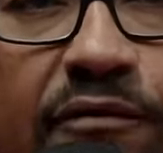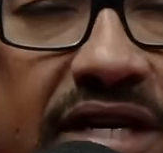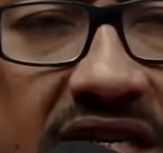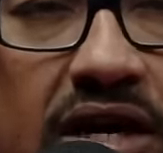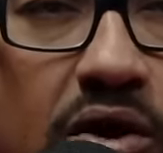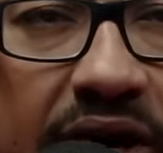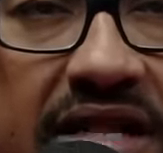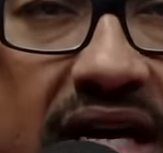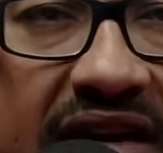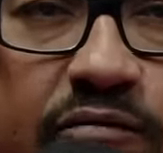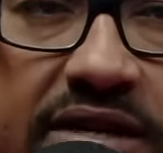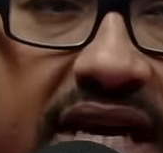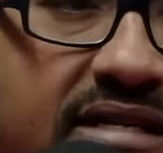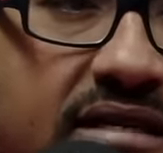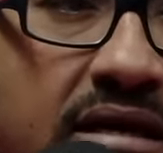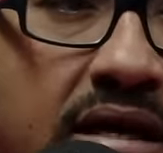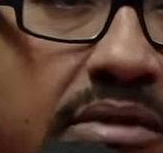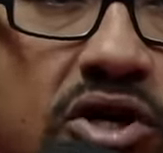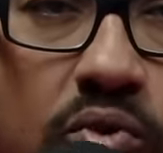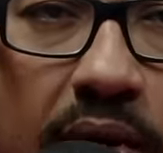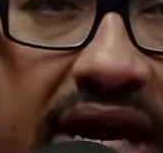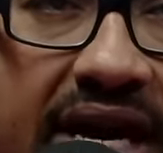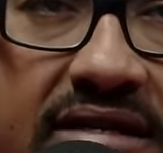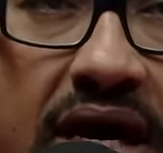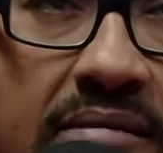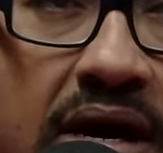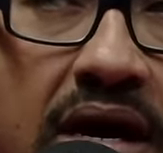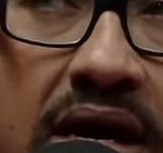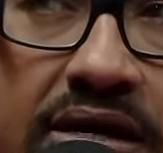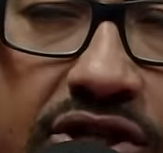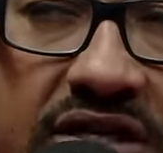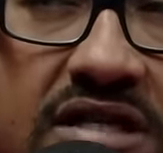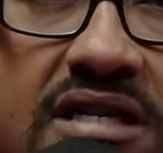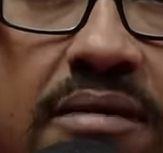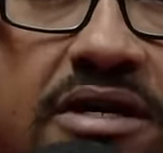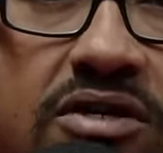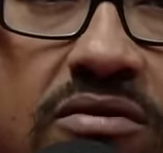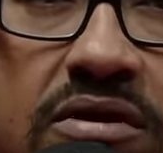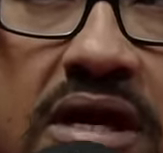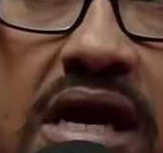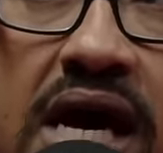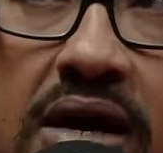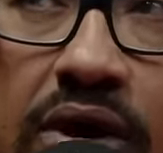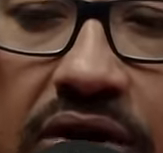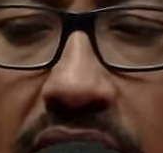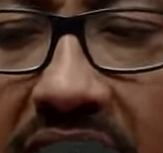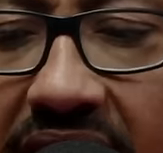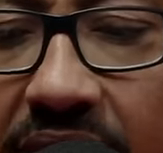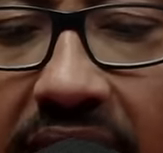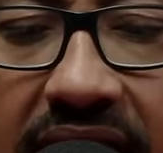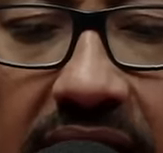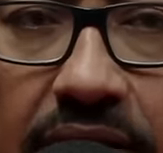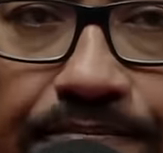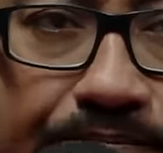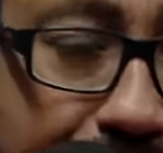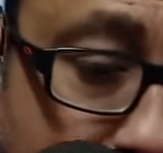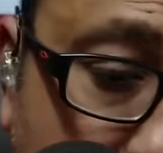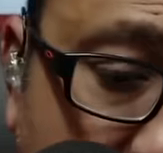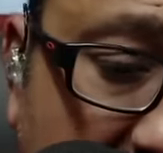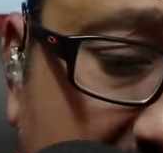in every single arena that life presents, because we're running out of time. Jesus is coming soon. And what you're looking at right